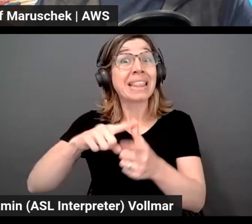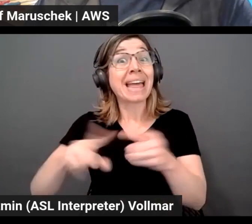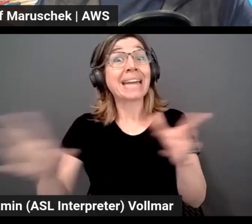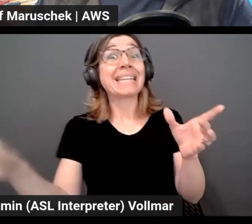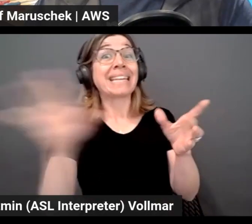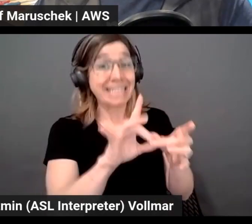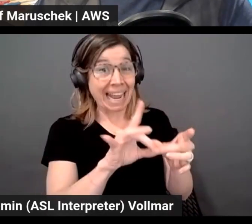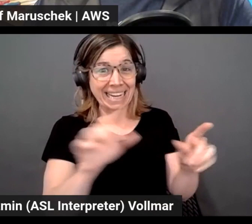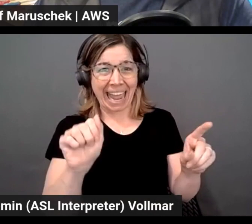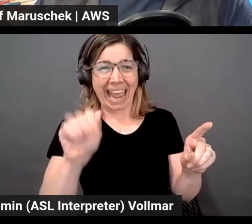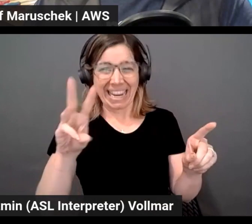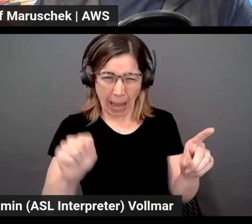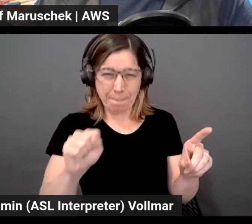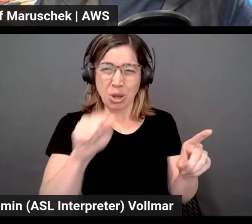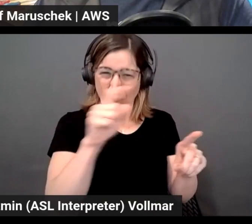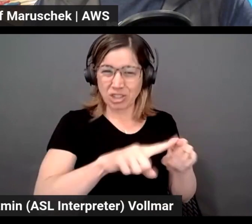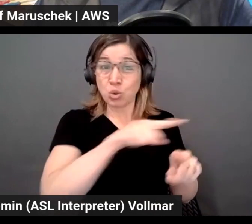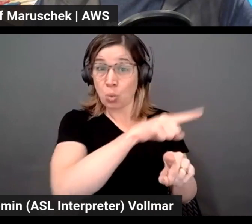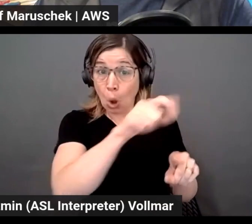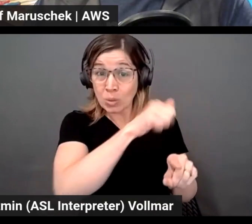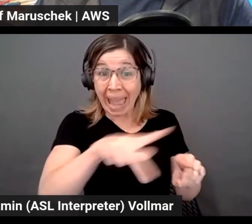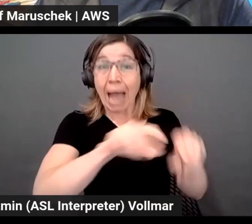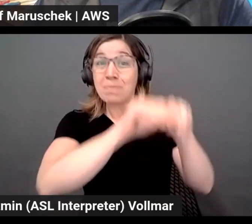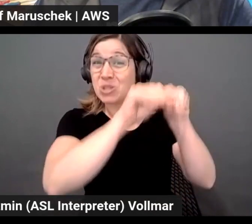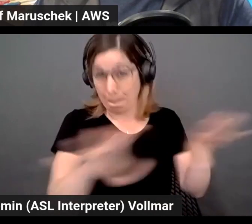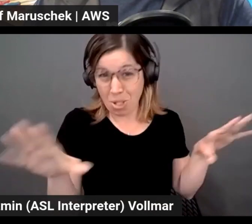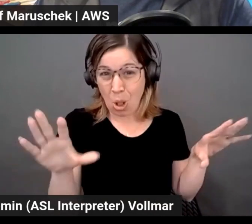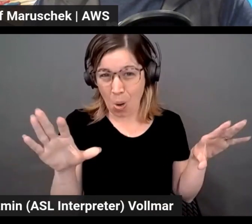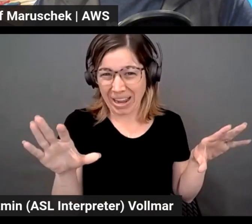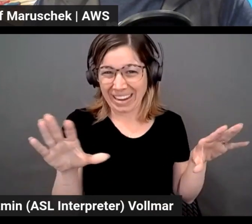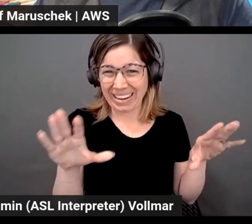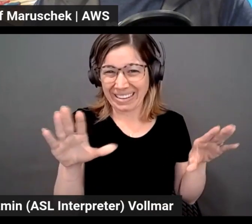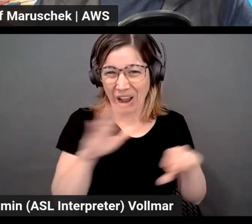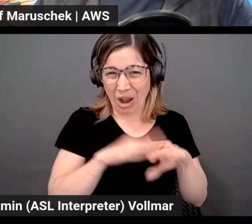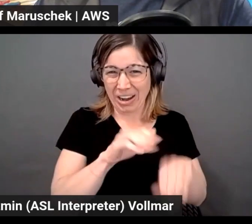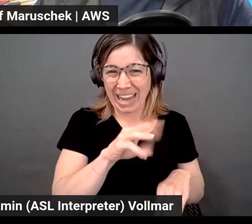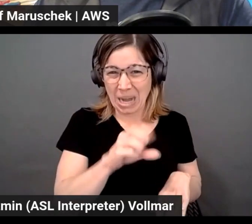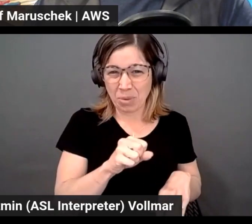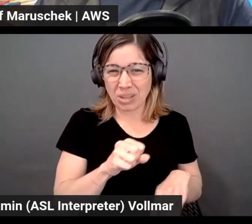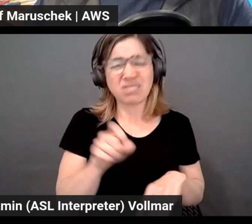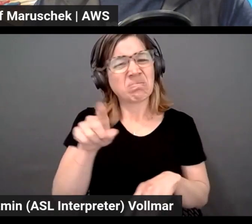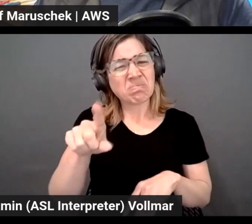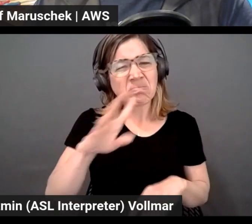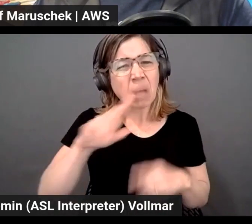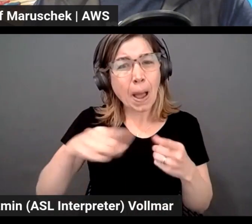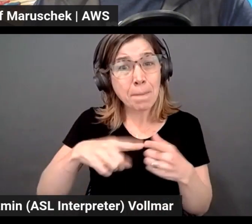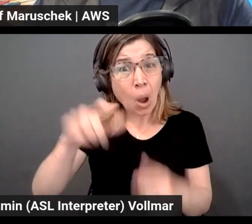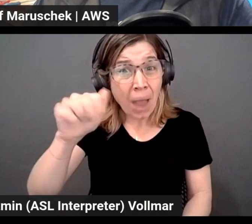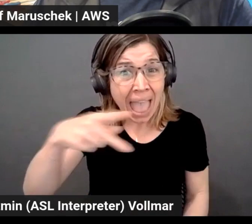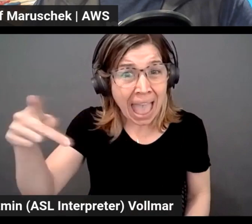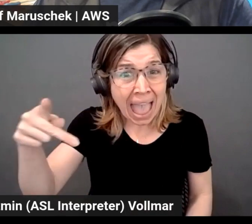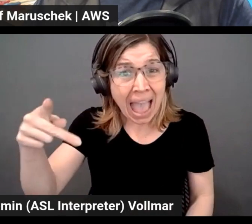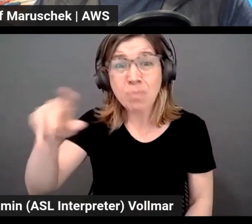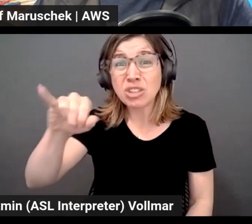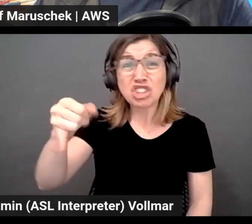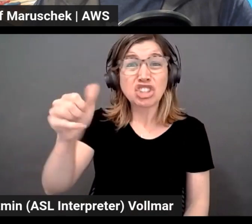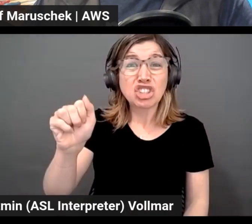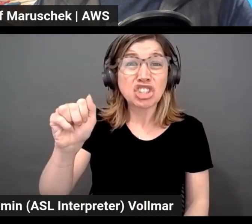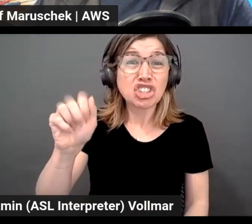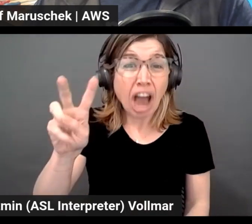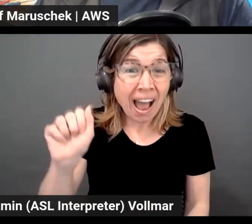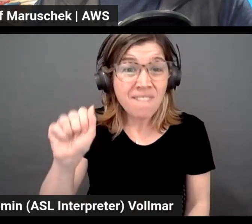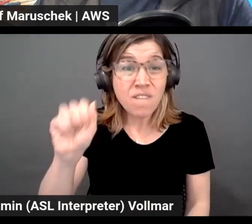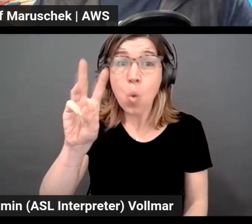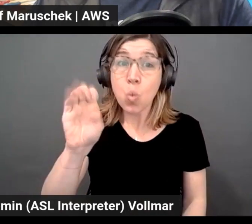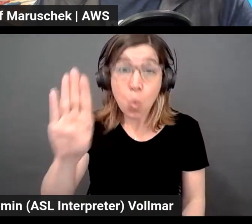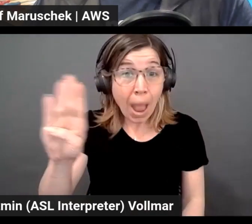deployed on AWS. Now, when you're talking about applications, are these like Java web apps that you're